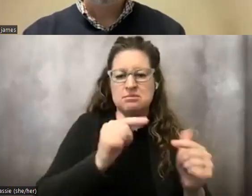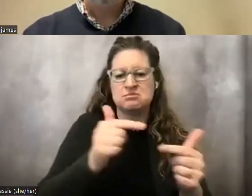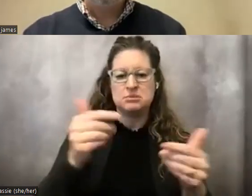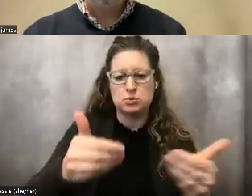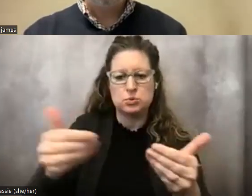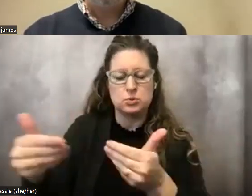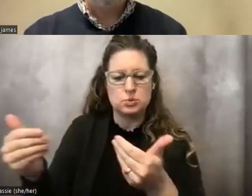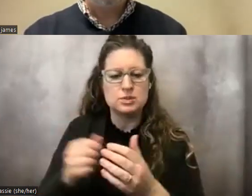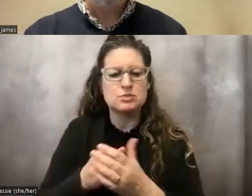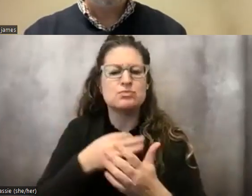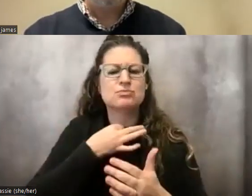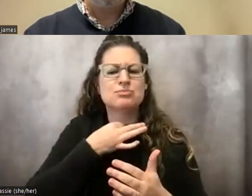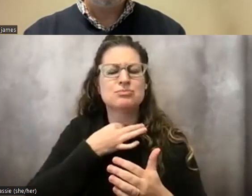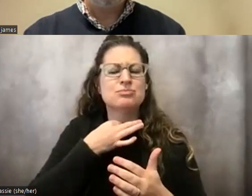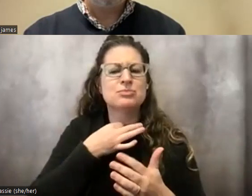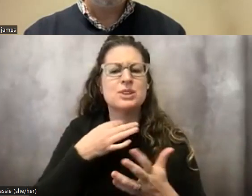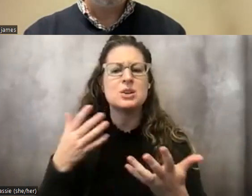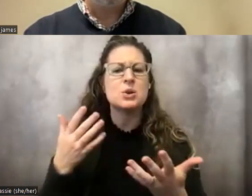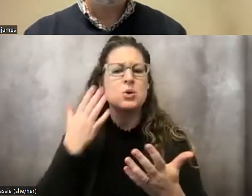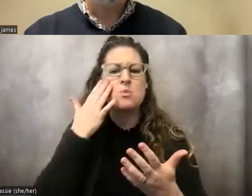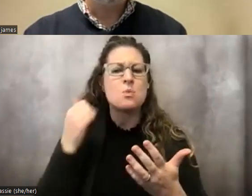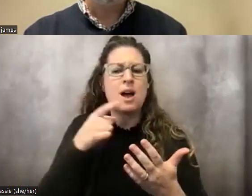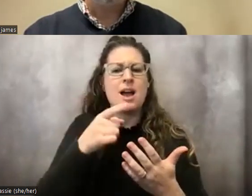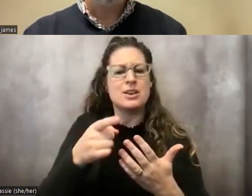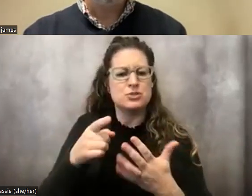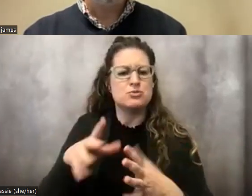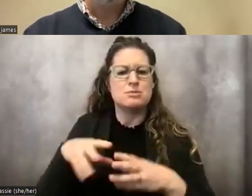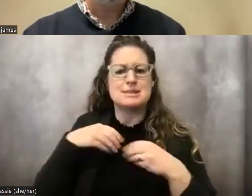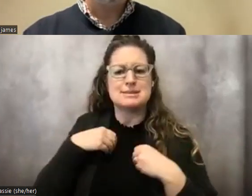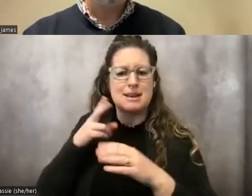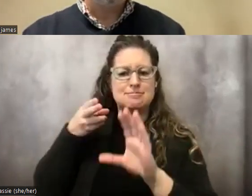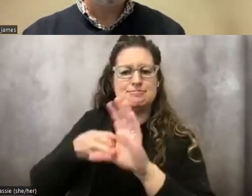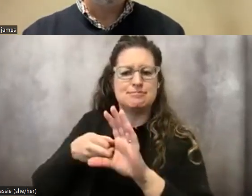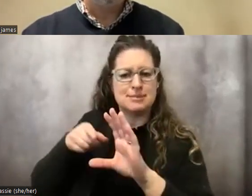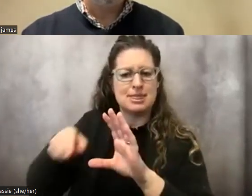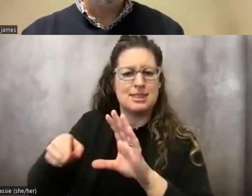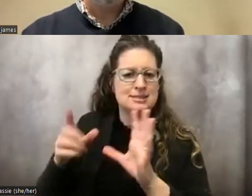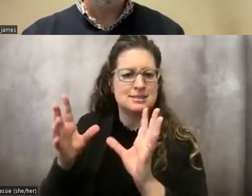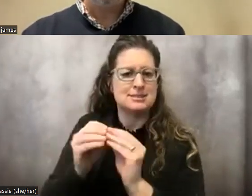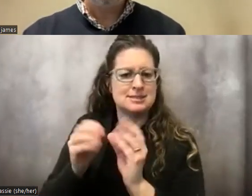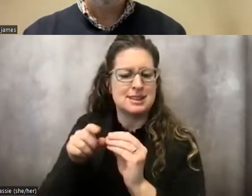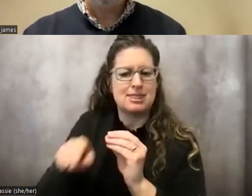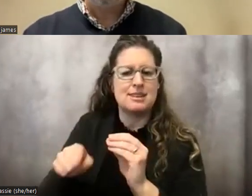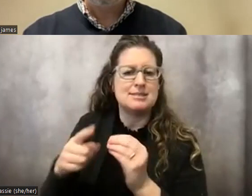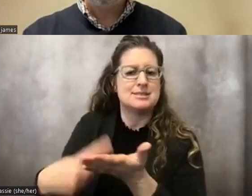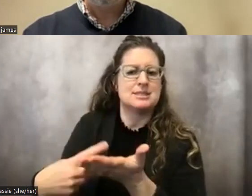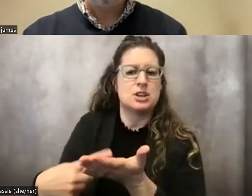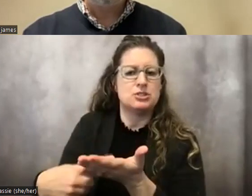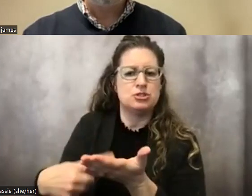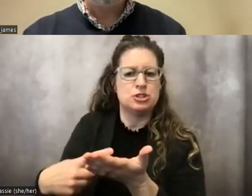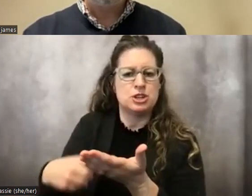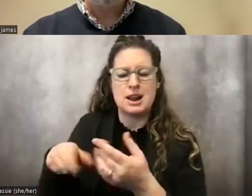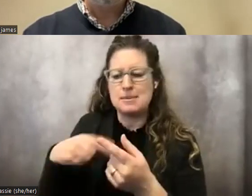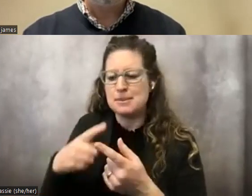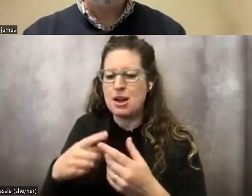prompted you to agree to join this particular conversation about caring for caregivers?